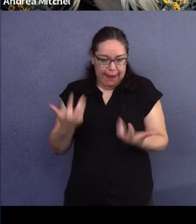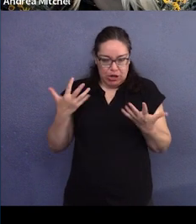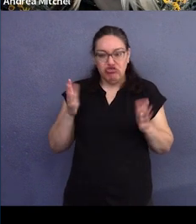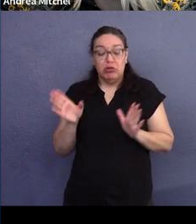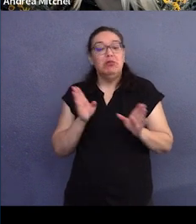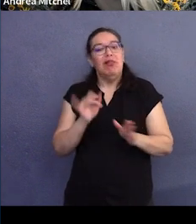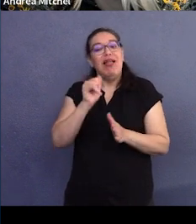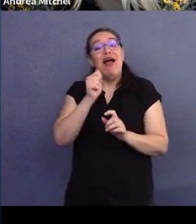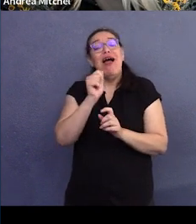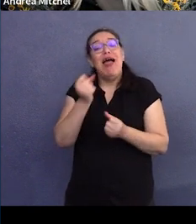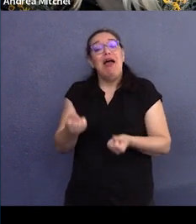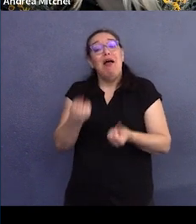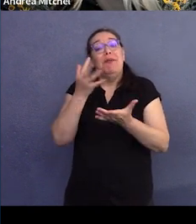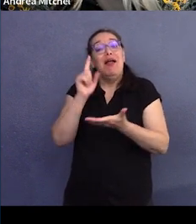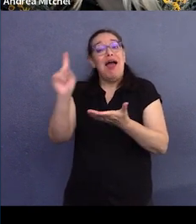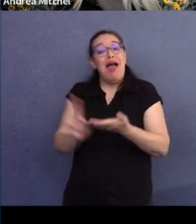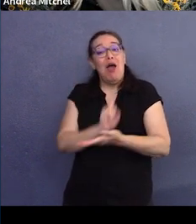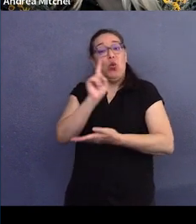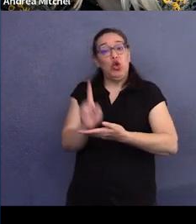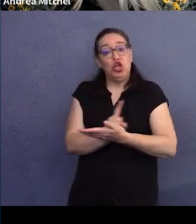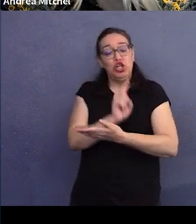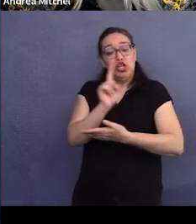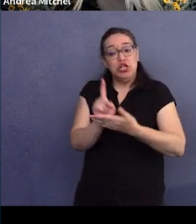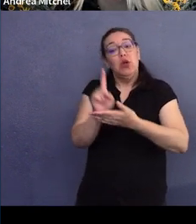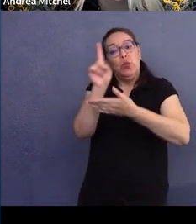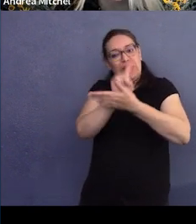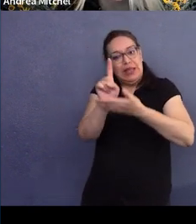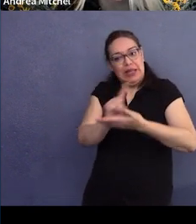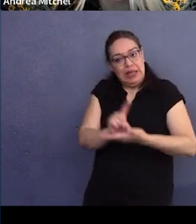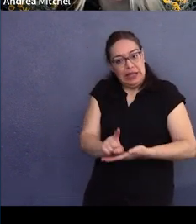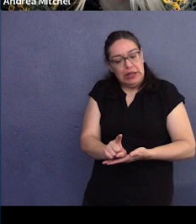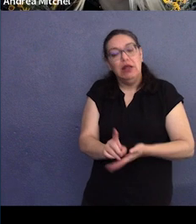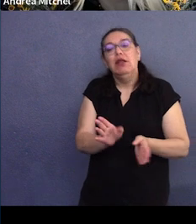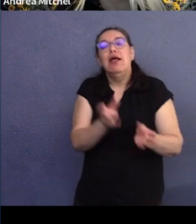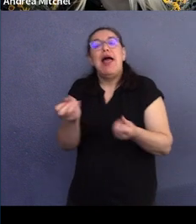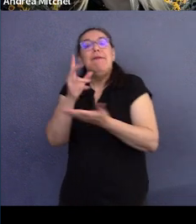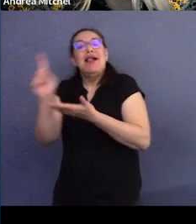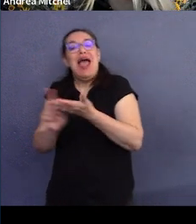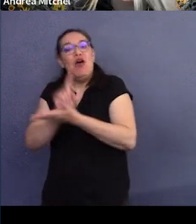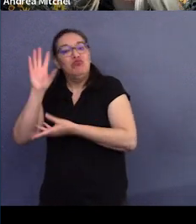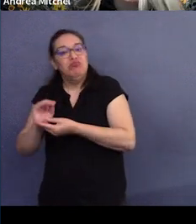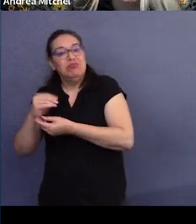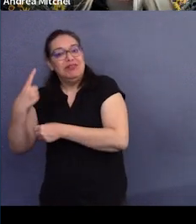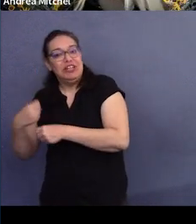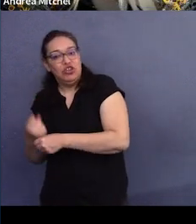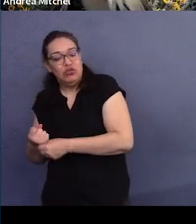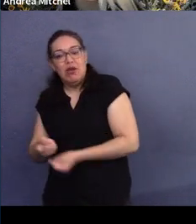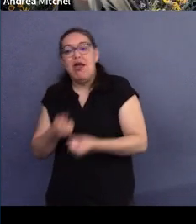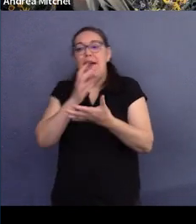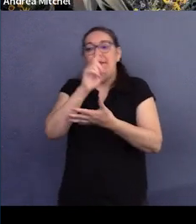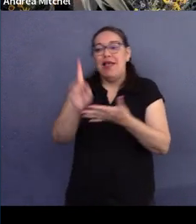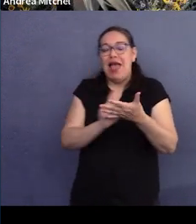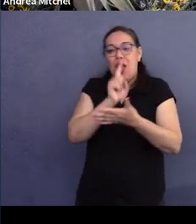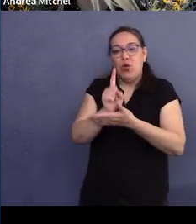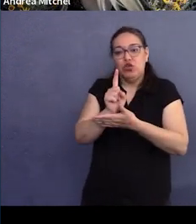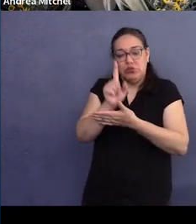basically the hours versus the hours. Well, actually, let me move my little bar here. This is the hours per week, this totaling